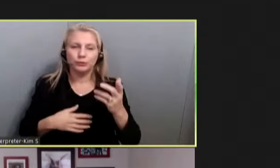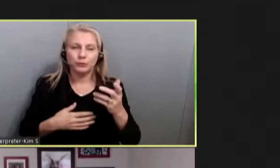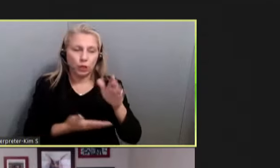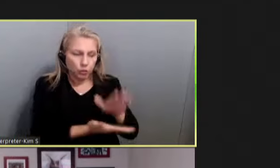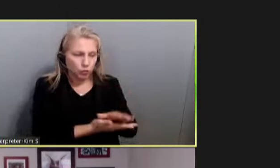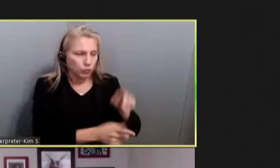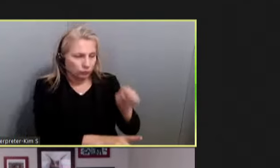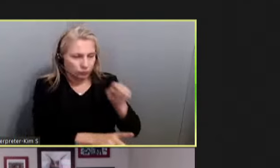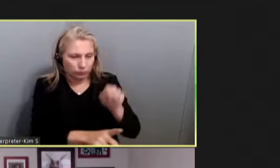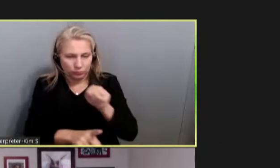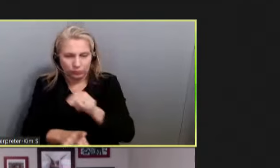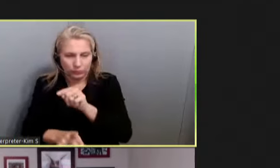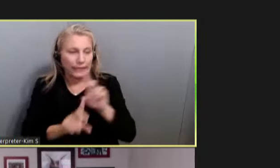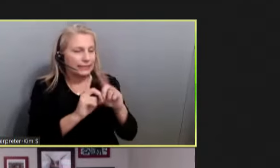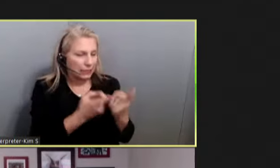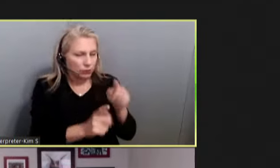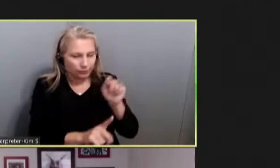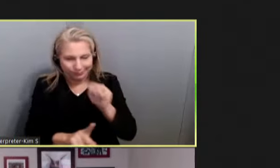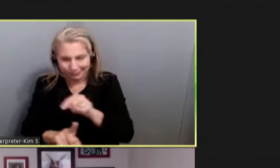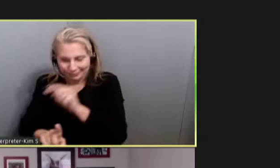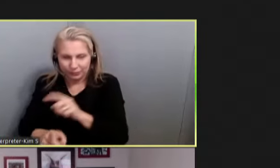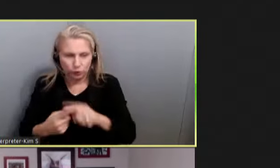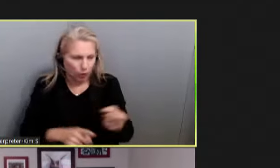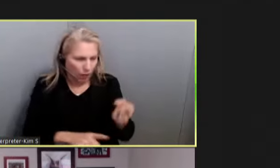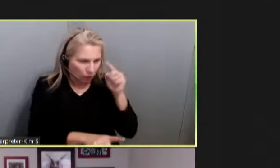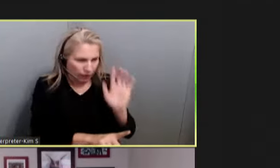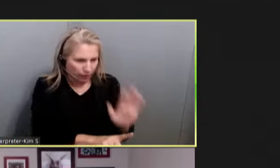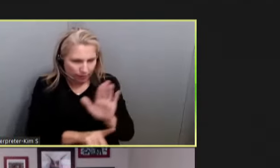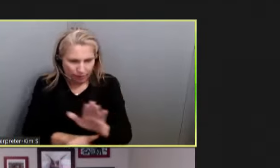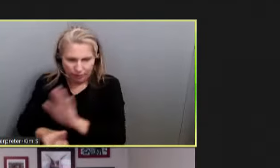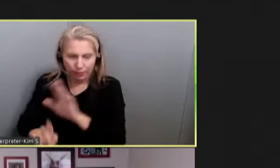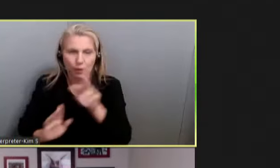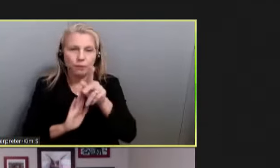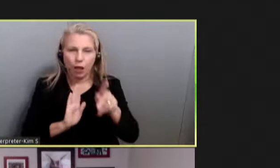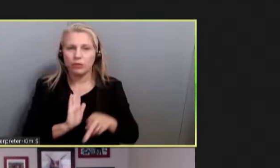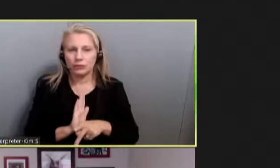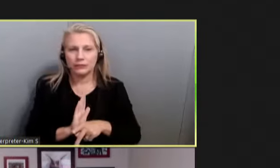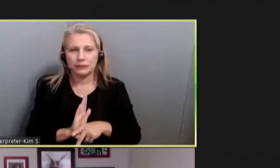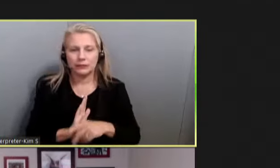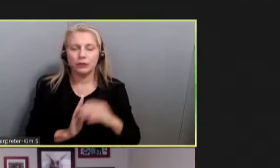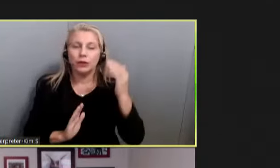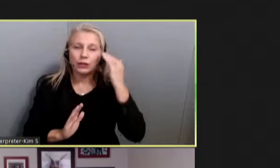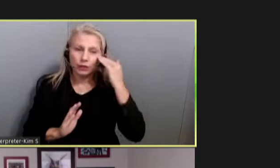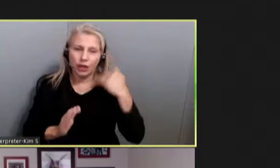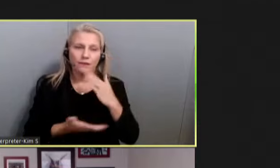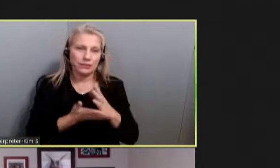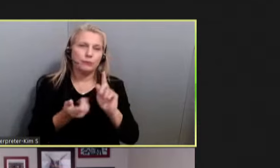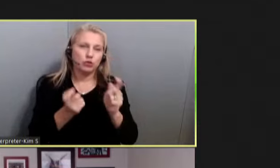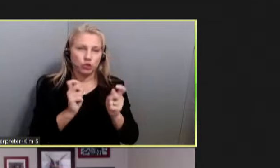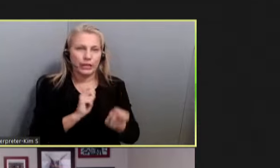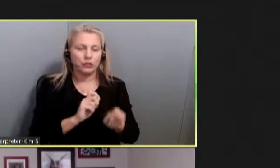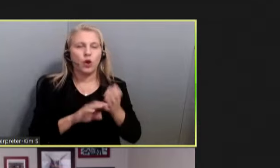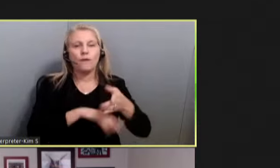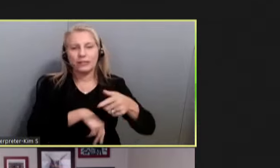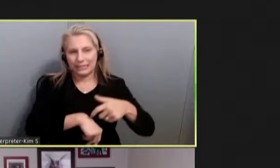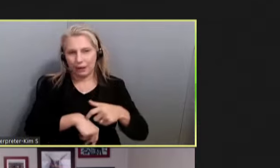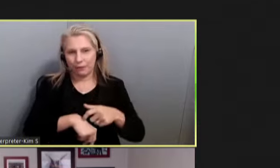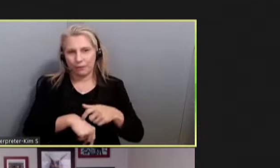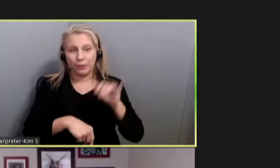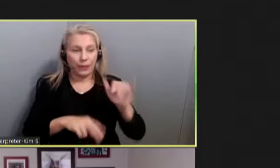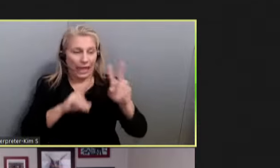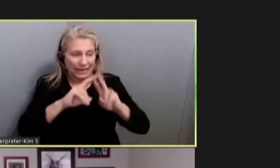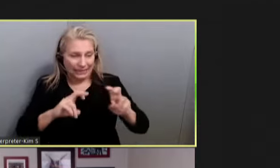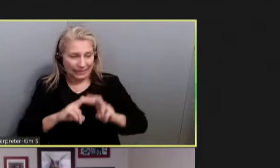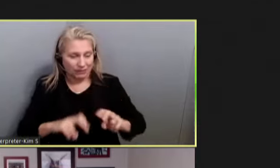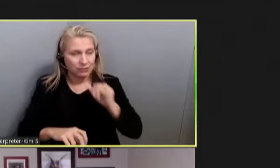by school, district by district, to really try and understand those policies. And we know that there have been changes over time, and that analysis has